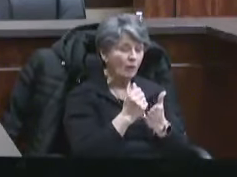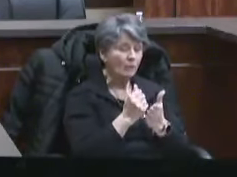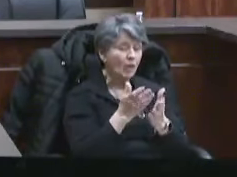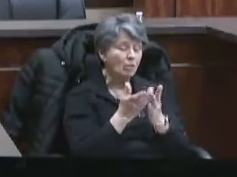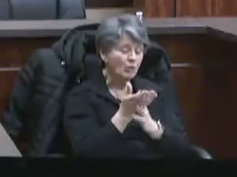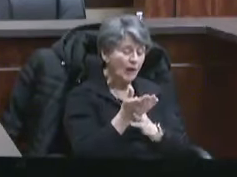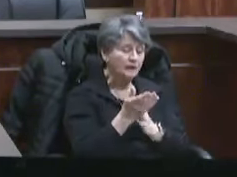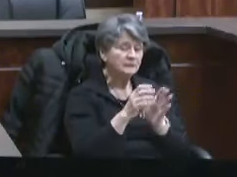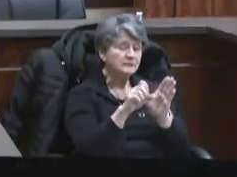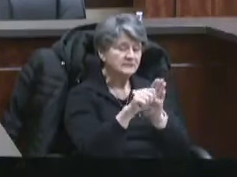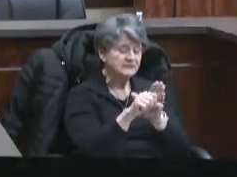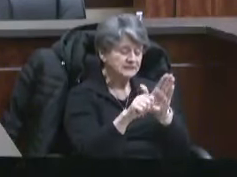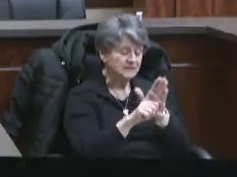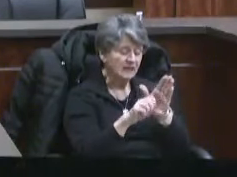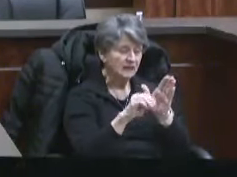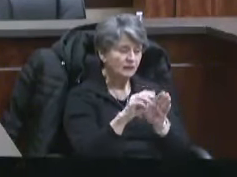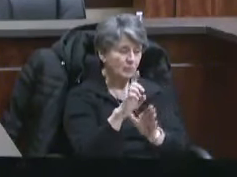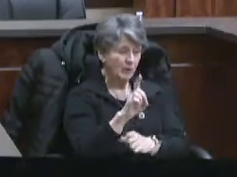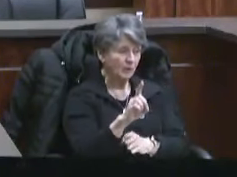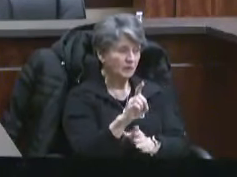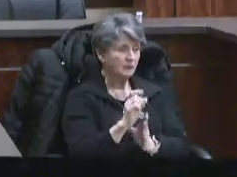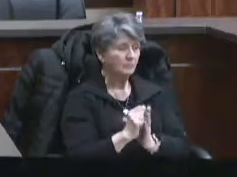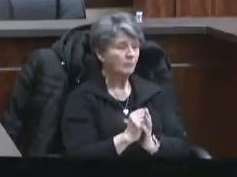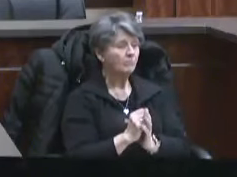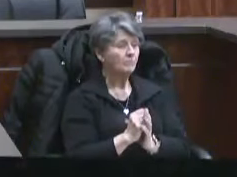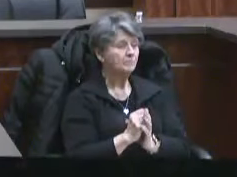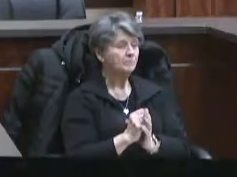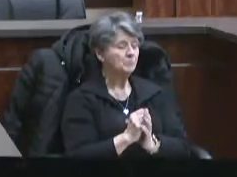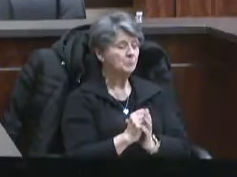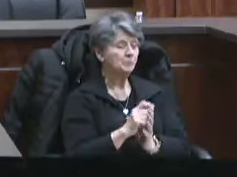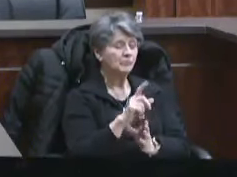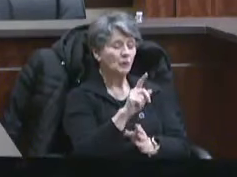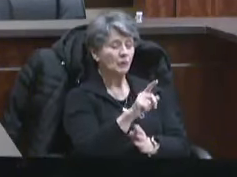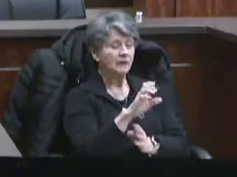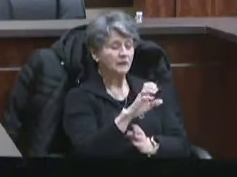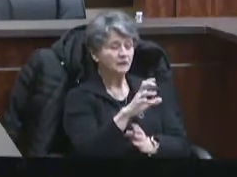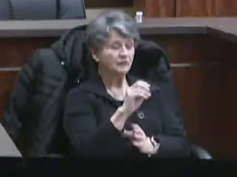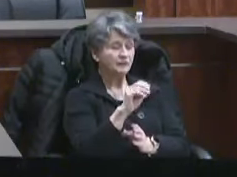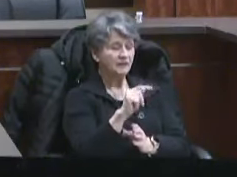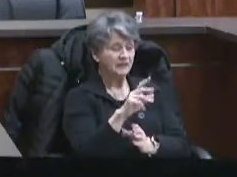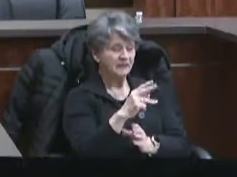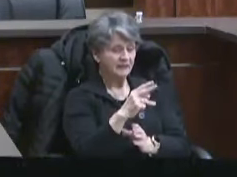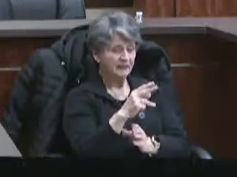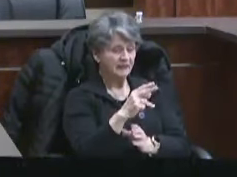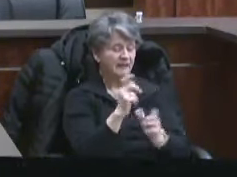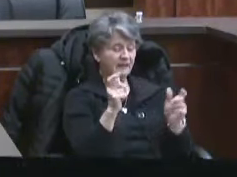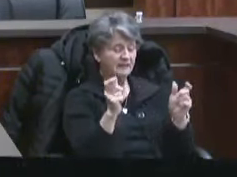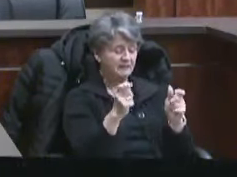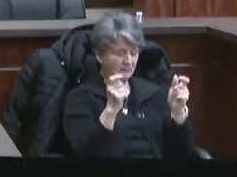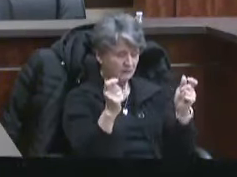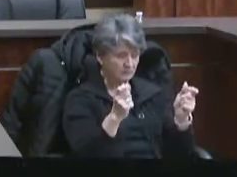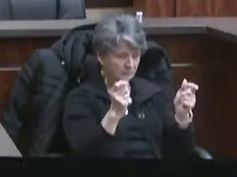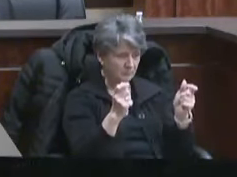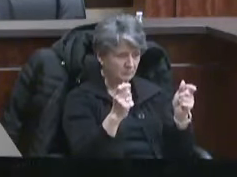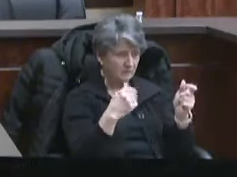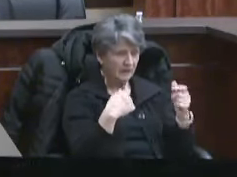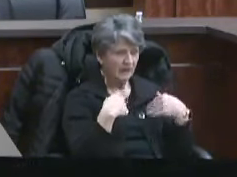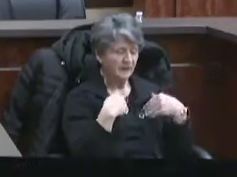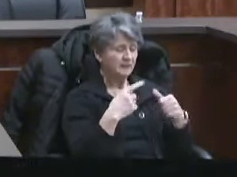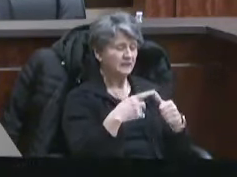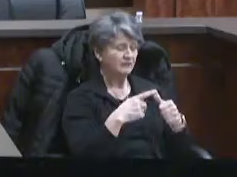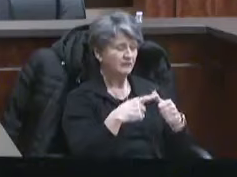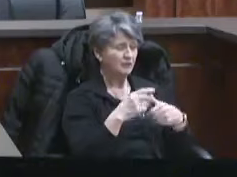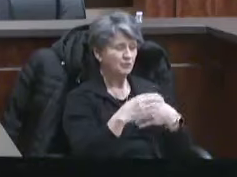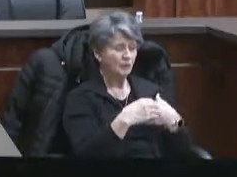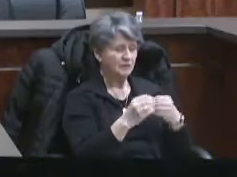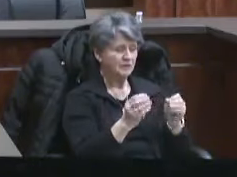the state of Maryland. The 150th anniversary celebration, they did have the first organizational